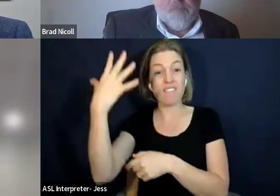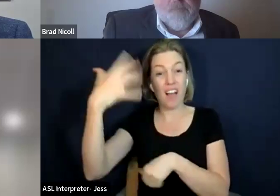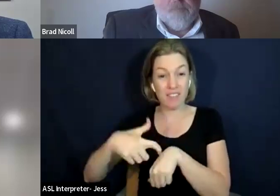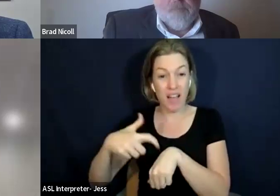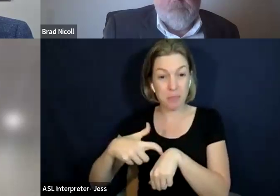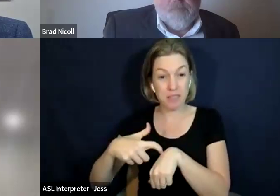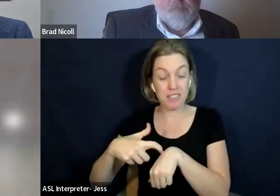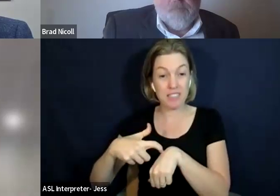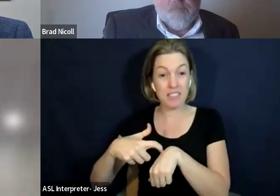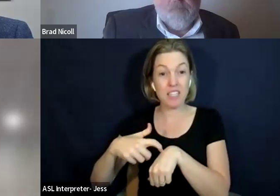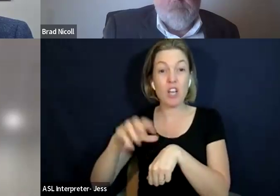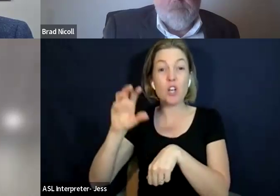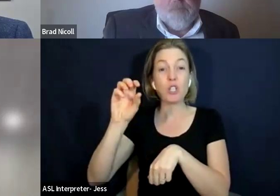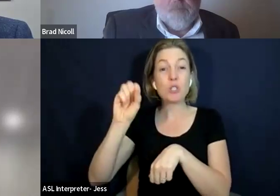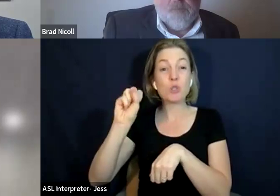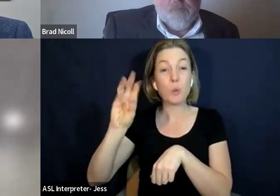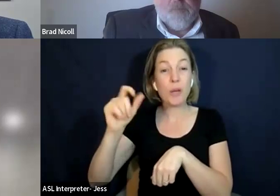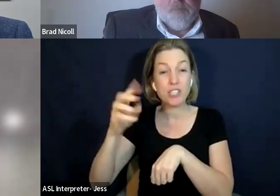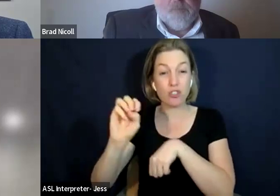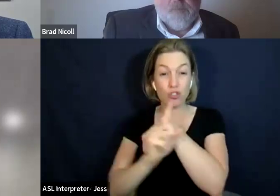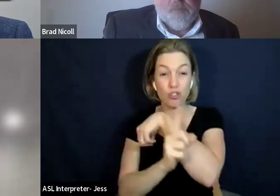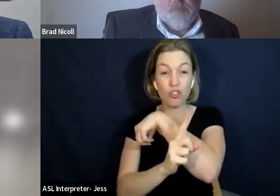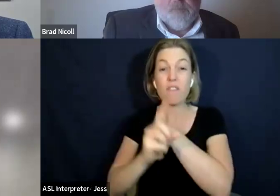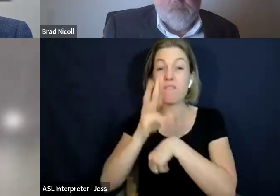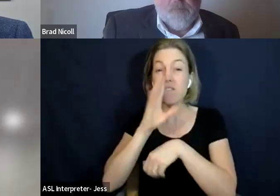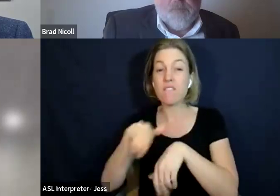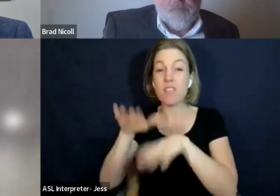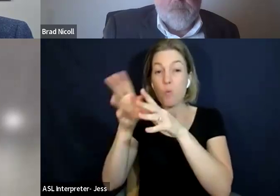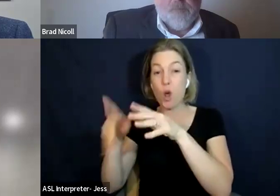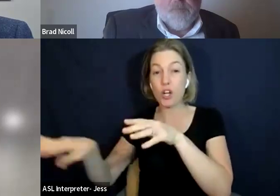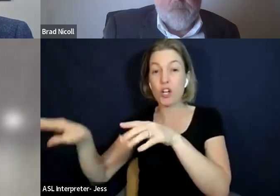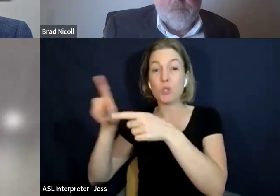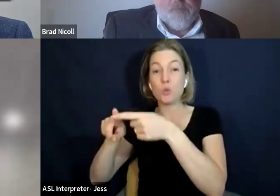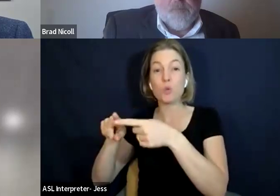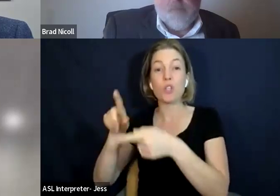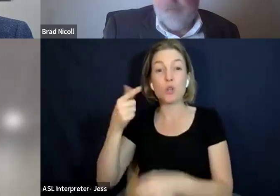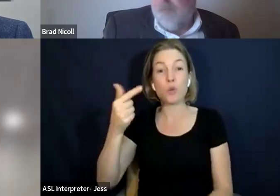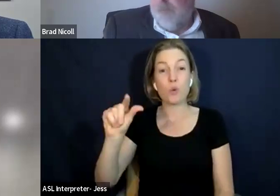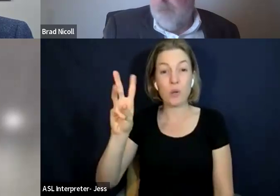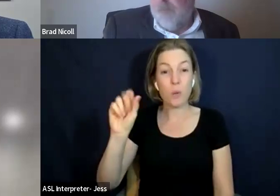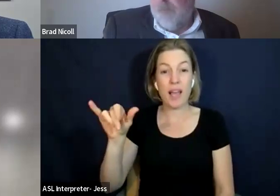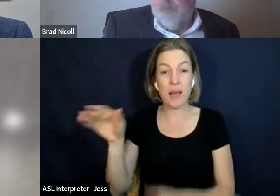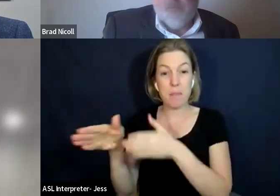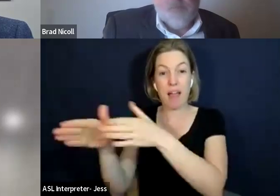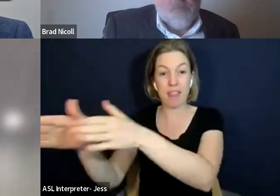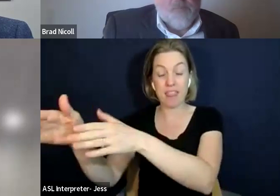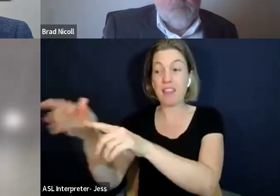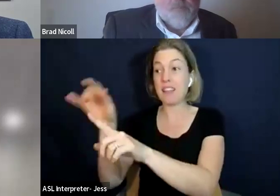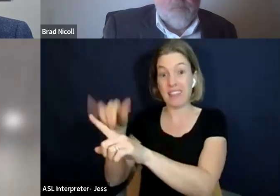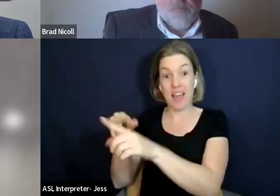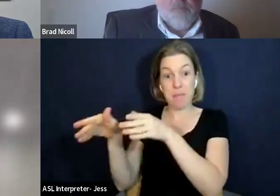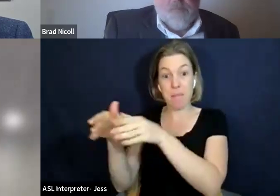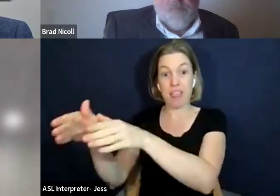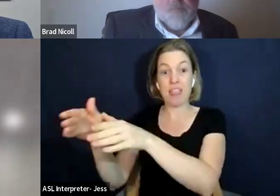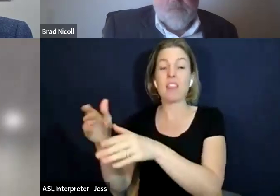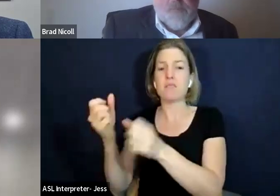sending sewage floodwater into the Alewife Greenway path. The Alewife Greenway path is a